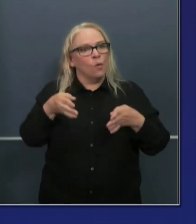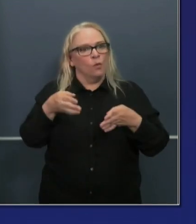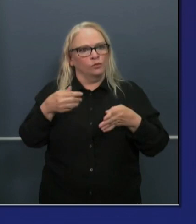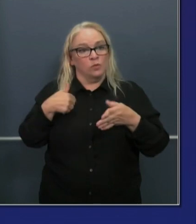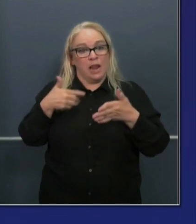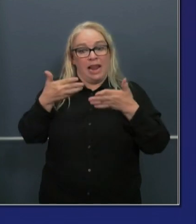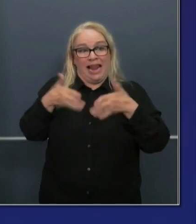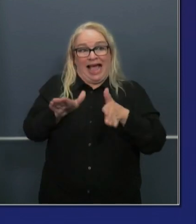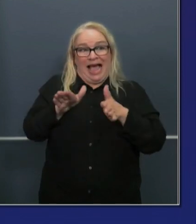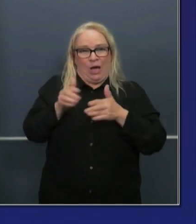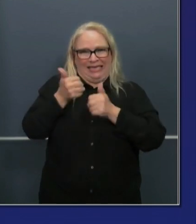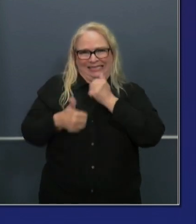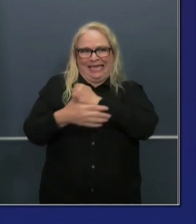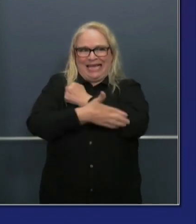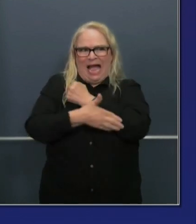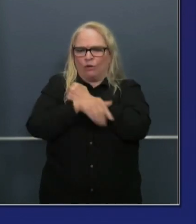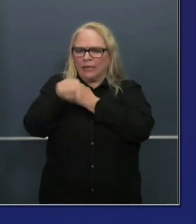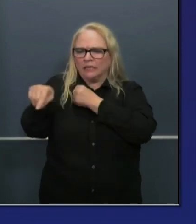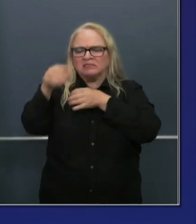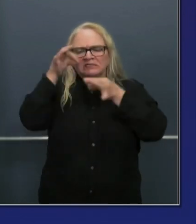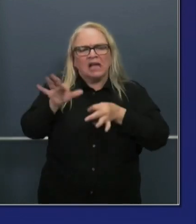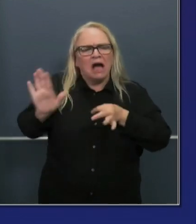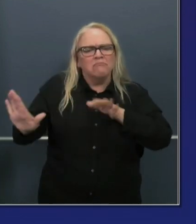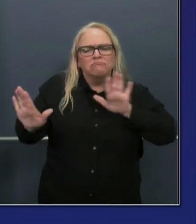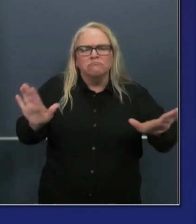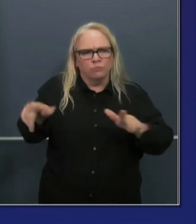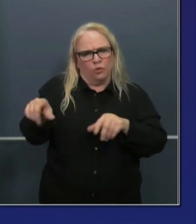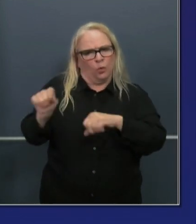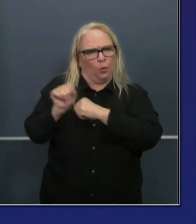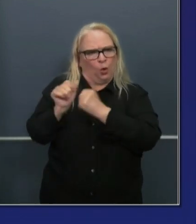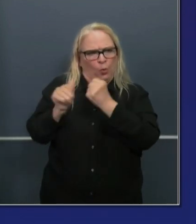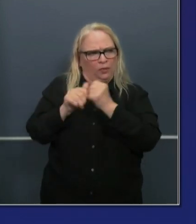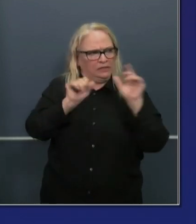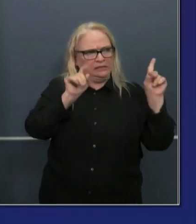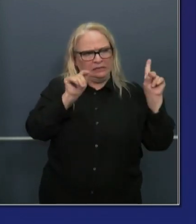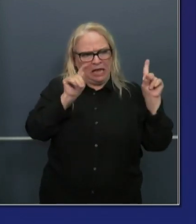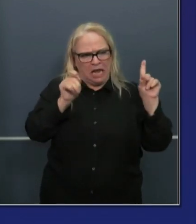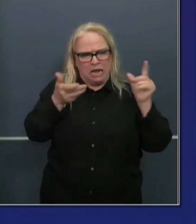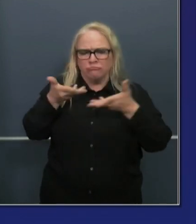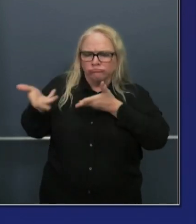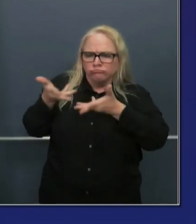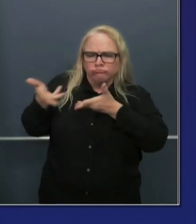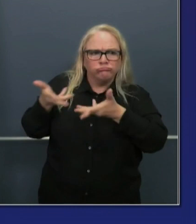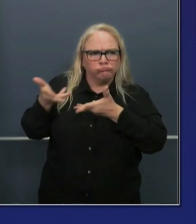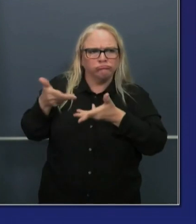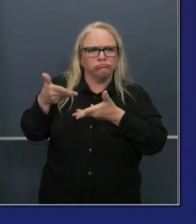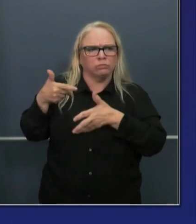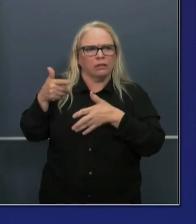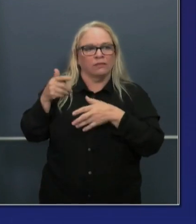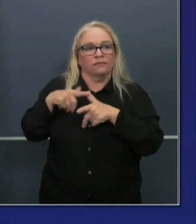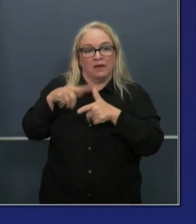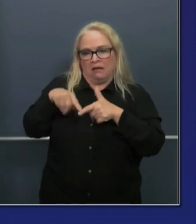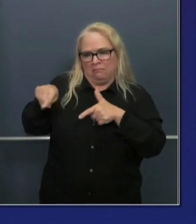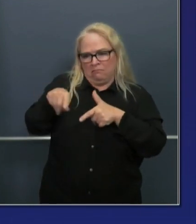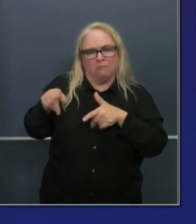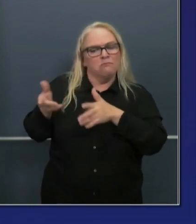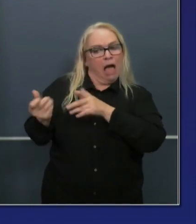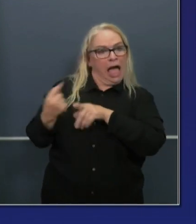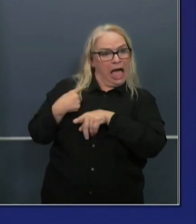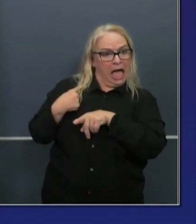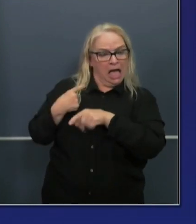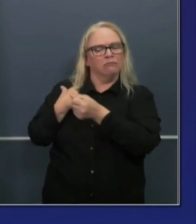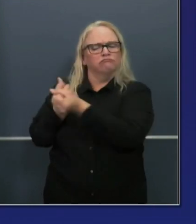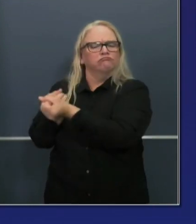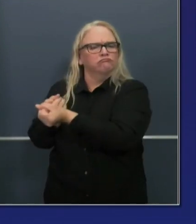are working with the state and they are driving that request. We will meet and match that request. But again, that is only